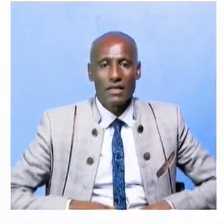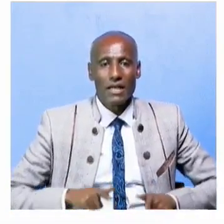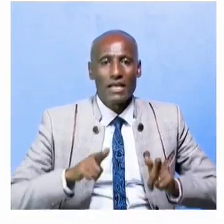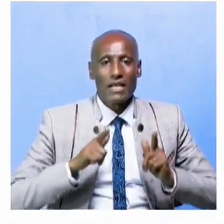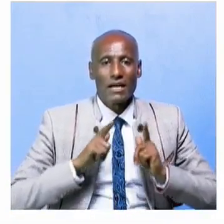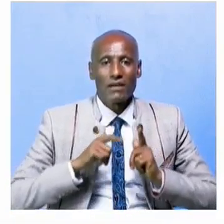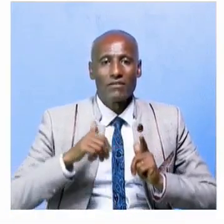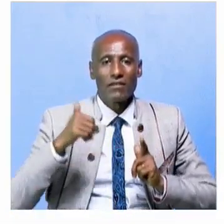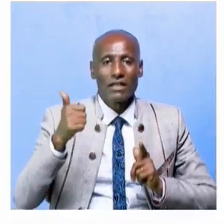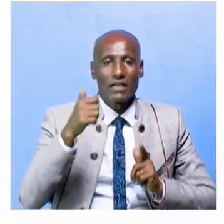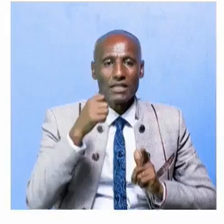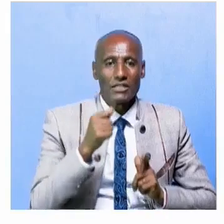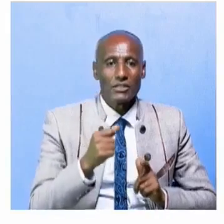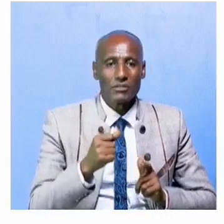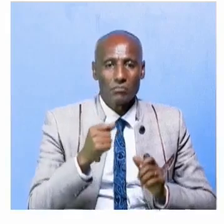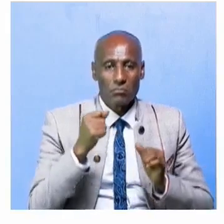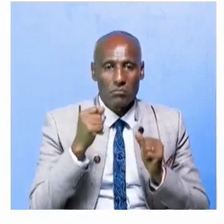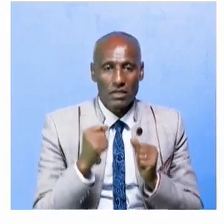as much